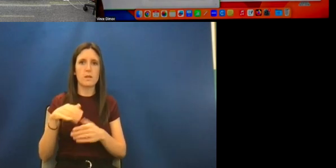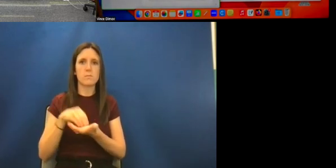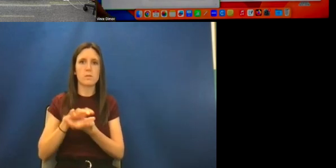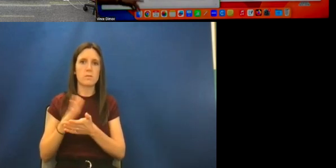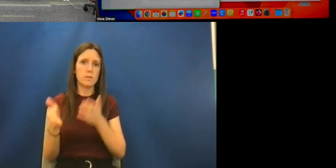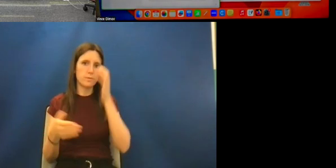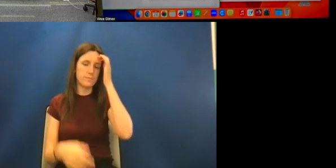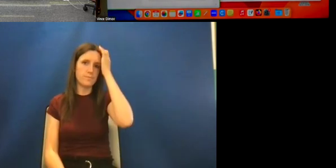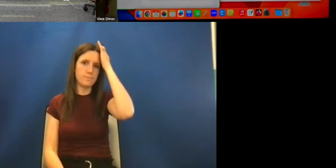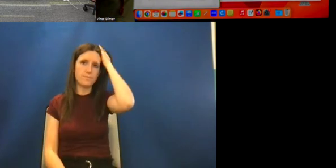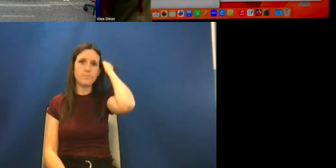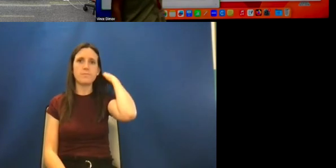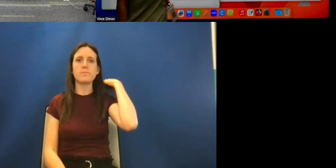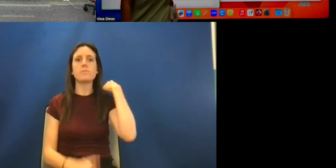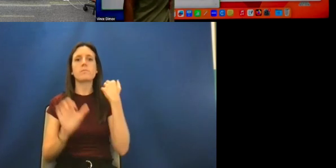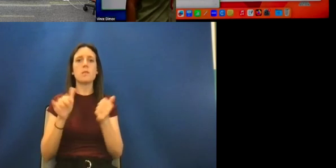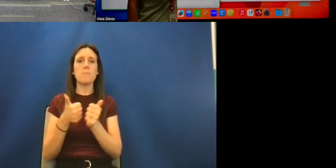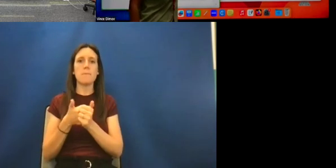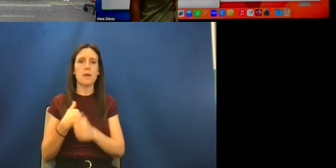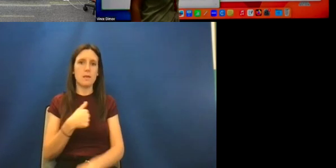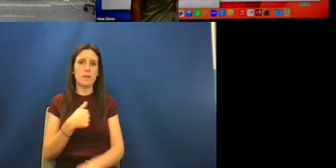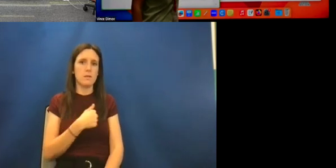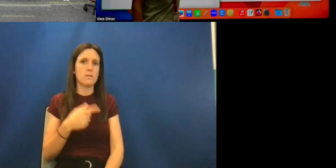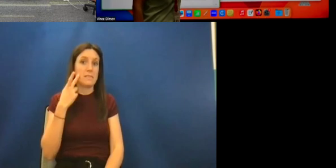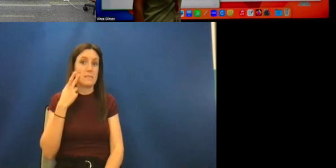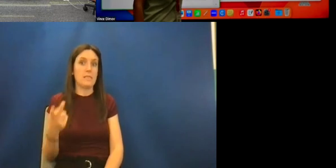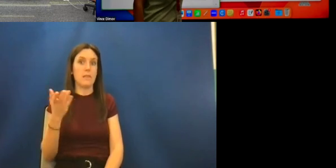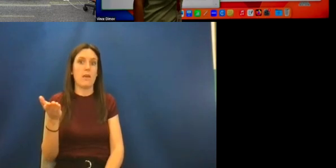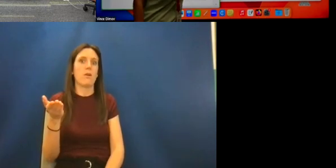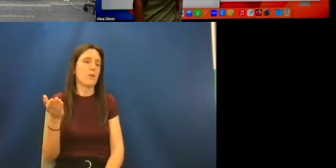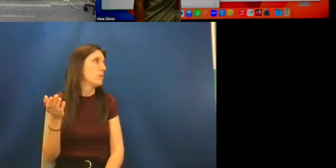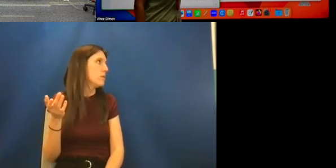there behind us. So you see how we're right there, and